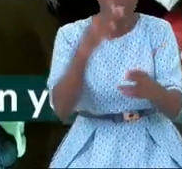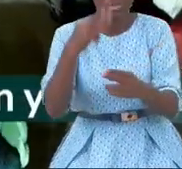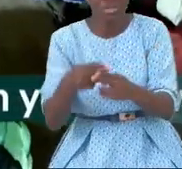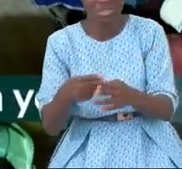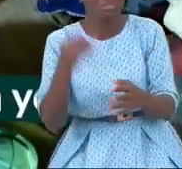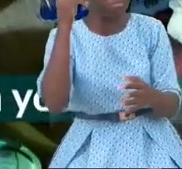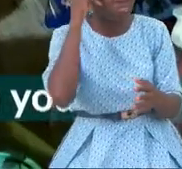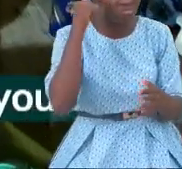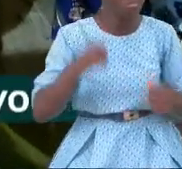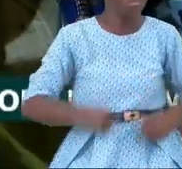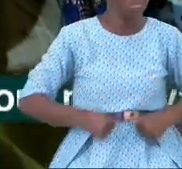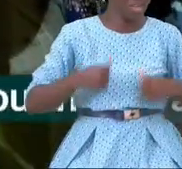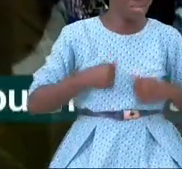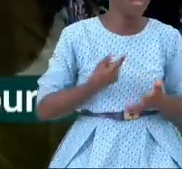our